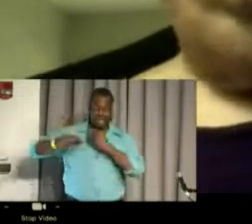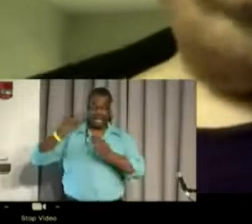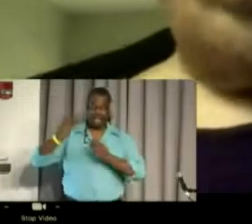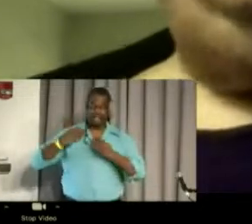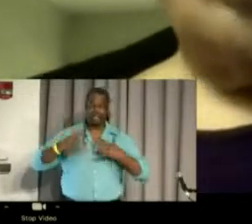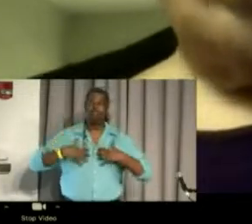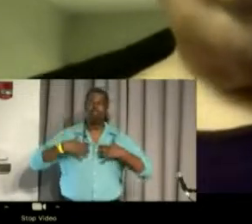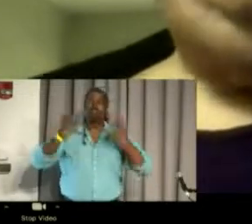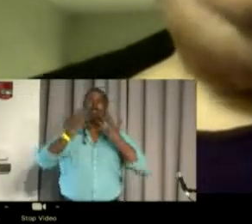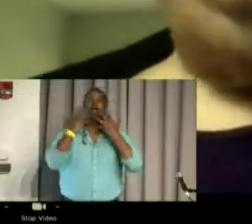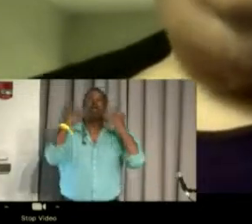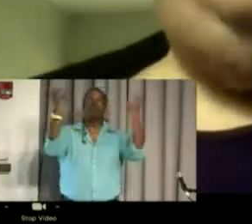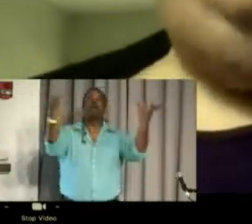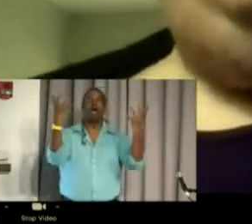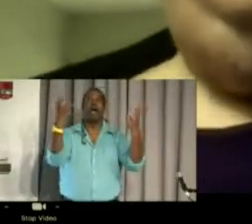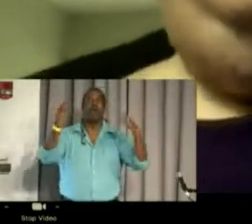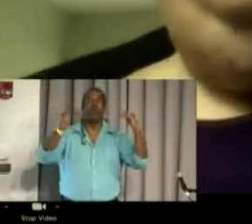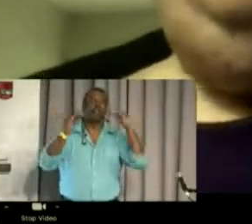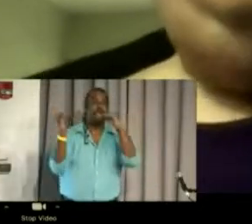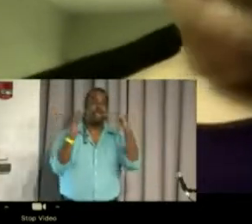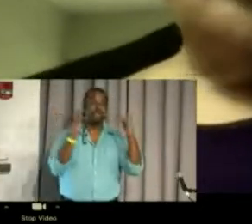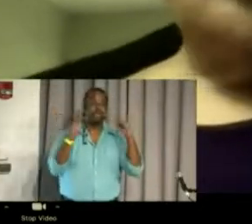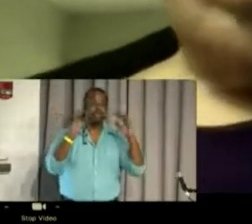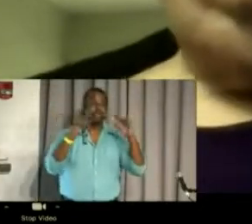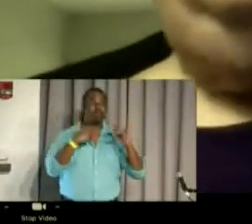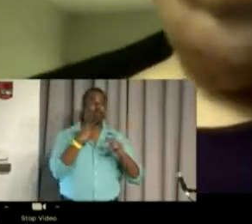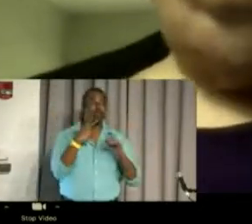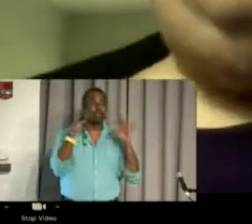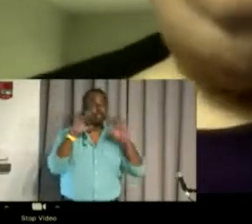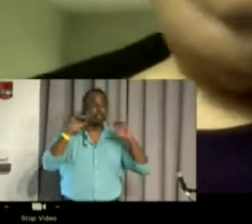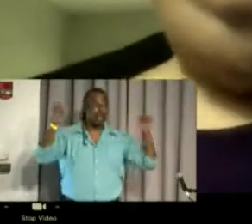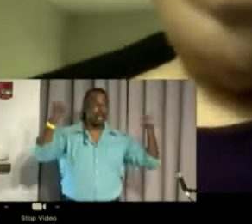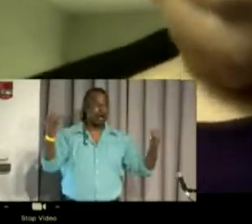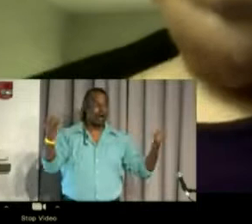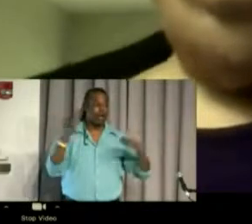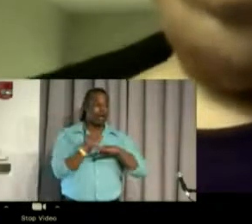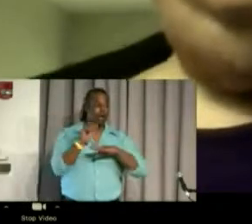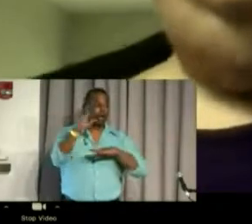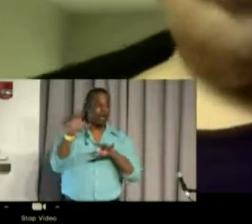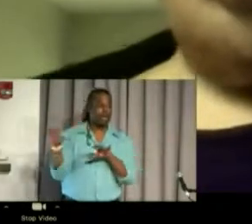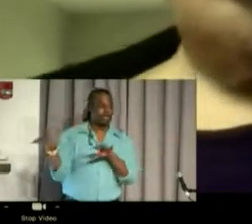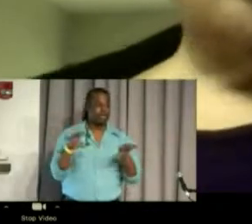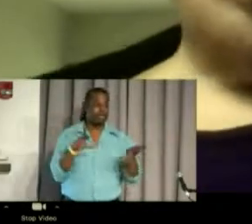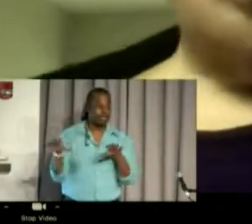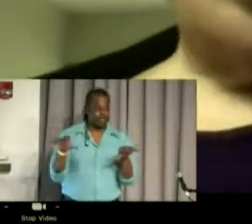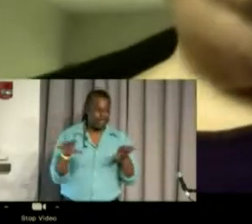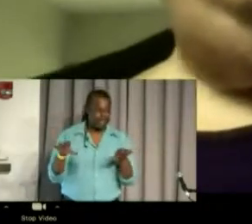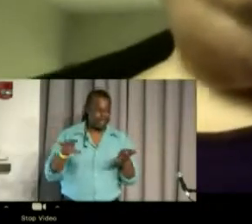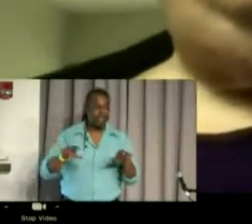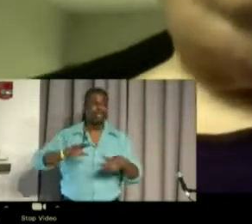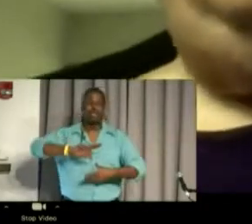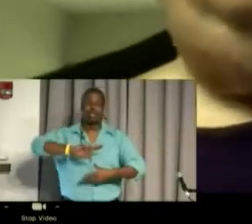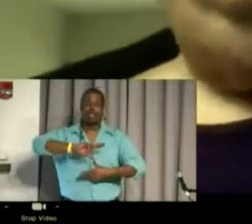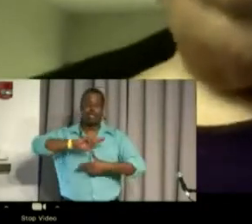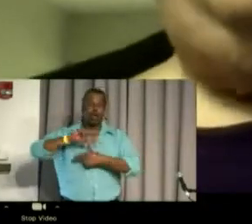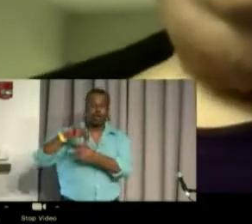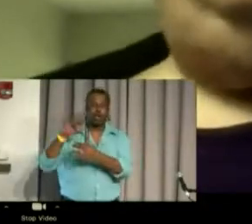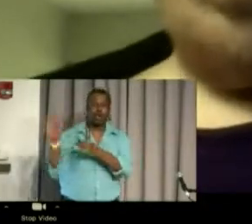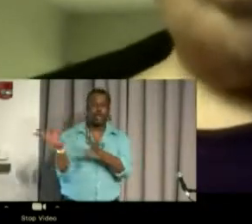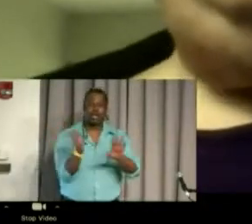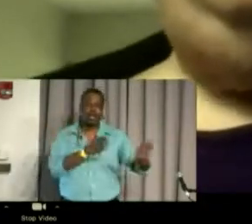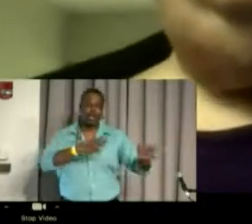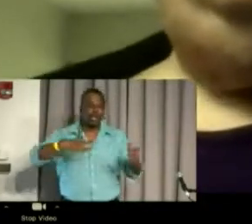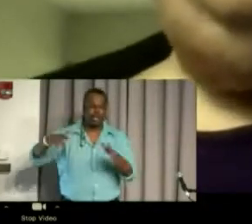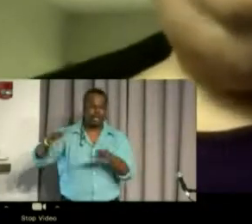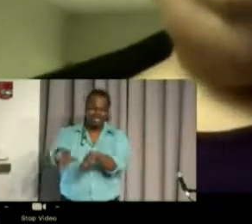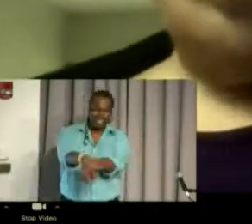justice. Their voices are louder now. The mountains shake and fall. The hurricane winds scour the earth. Fire